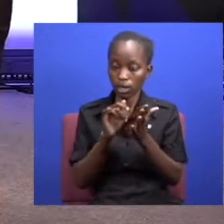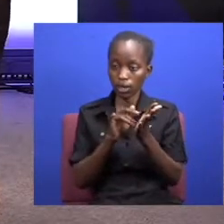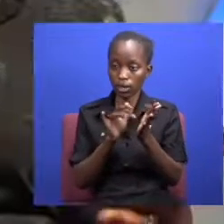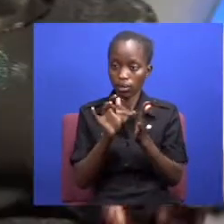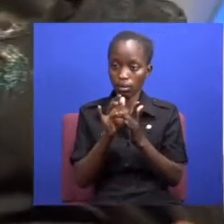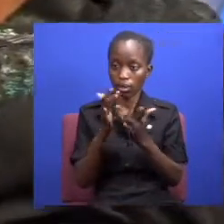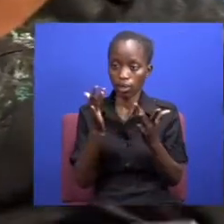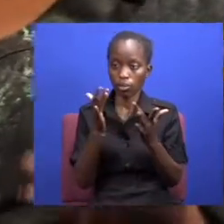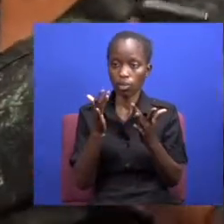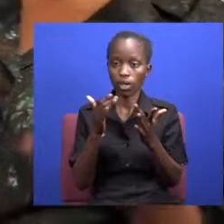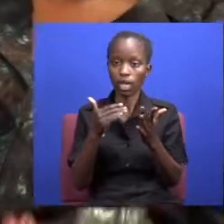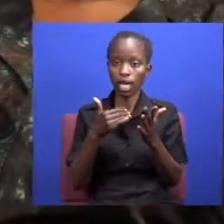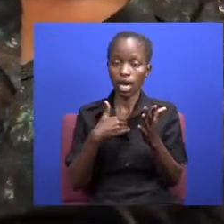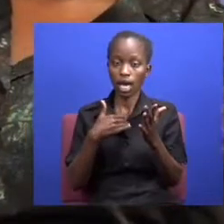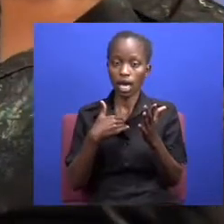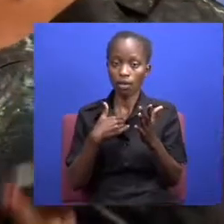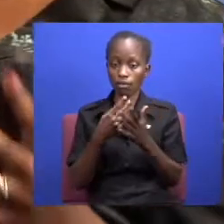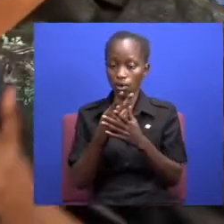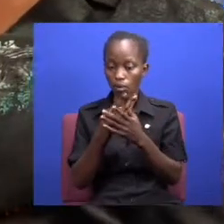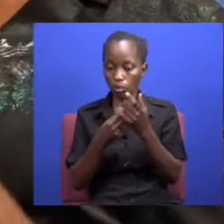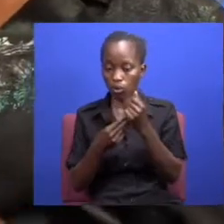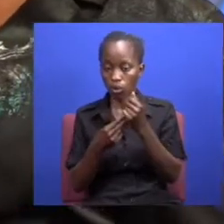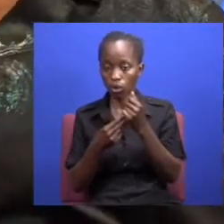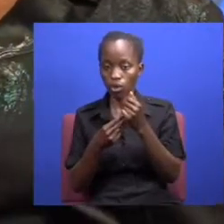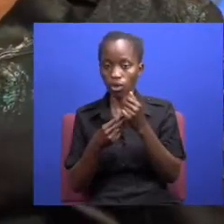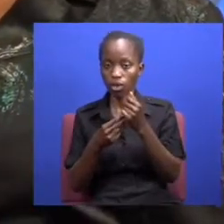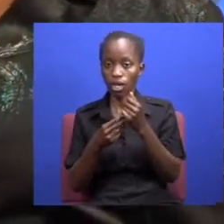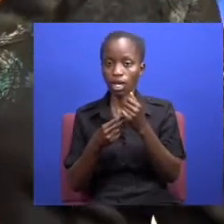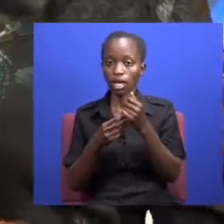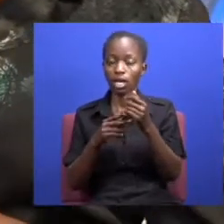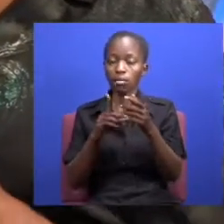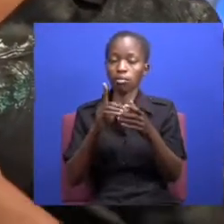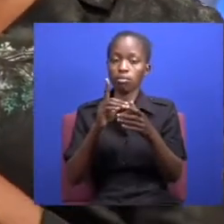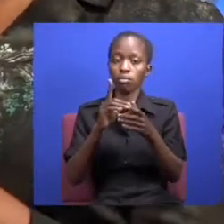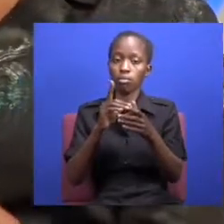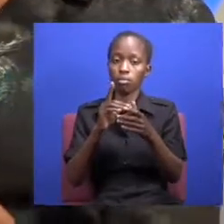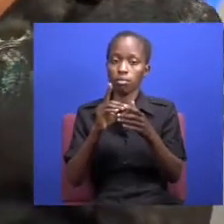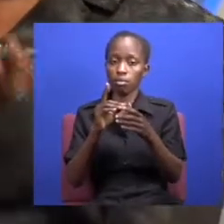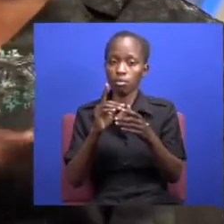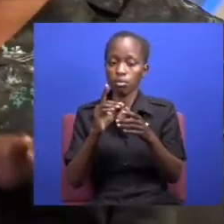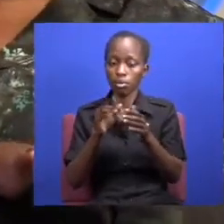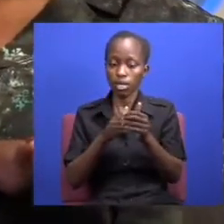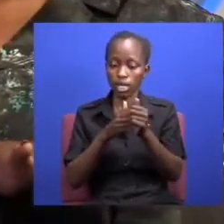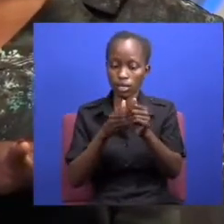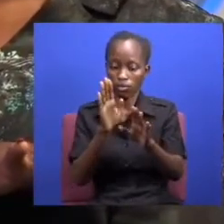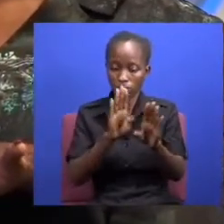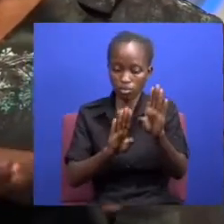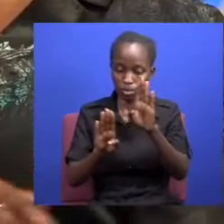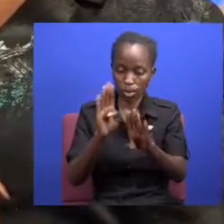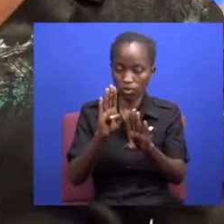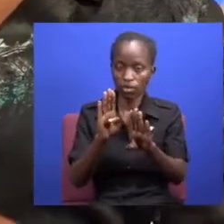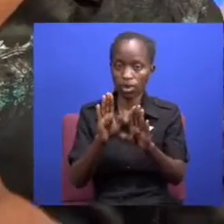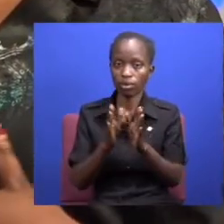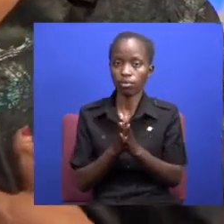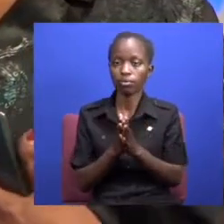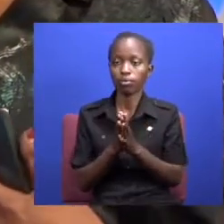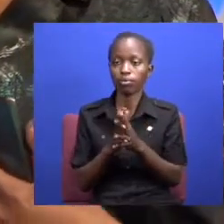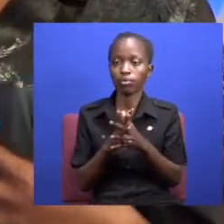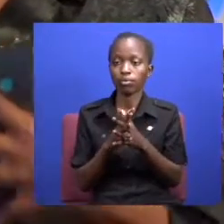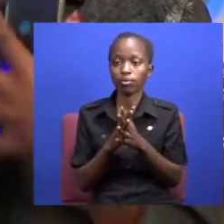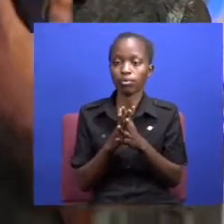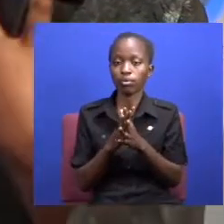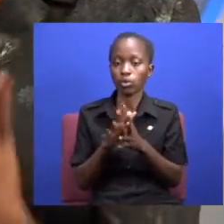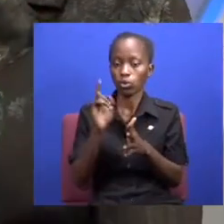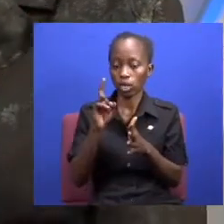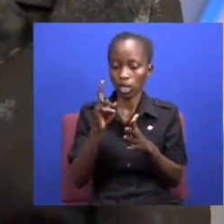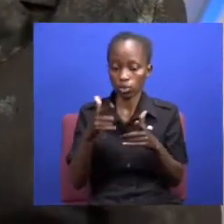Word of God has both doctrinal and moral implication. Mm. Sometimes we dwell so much on the other, and that is where we lose out